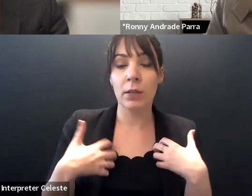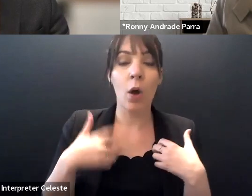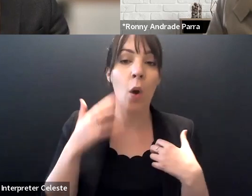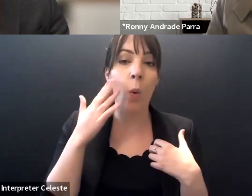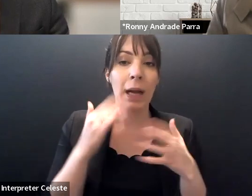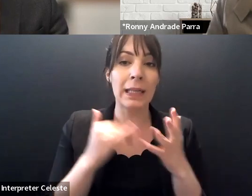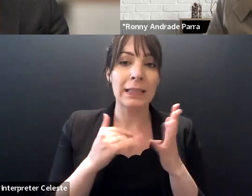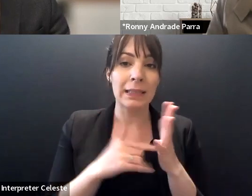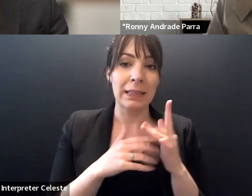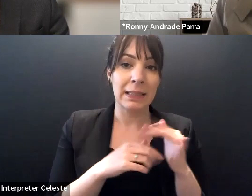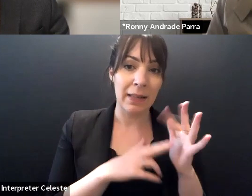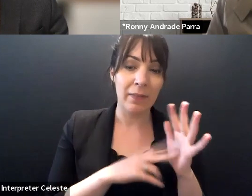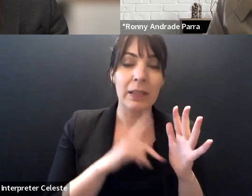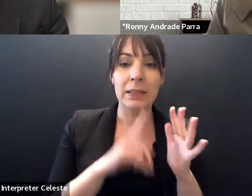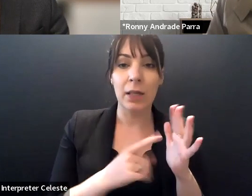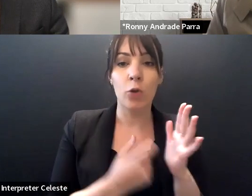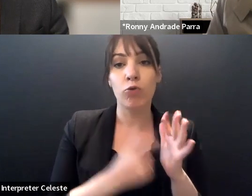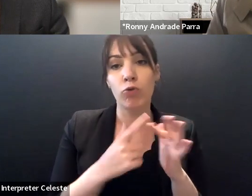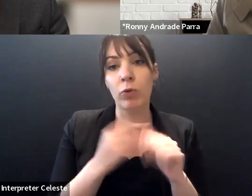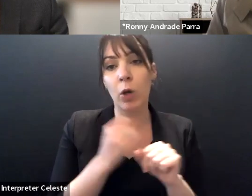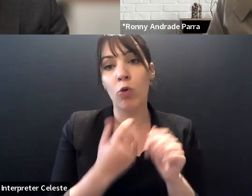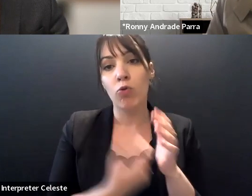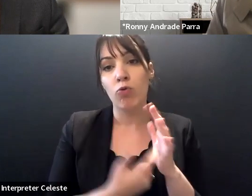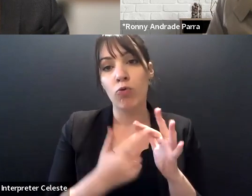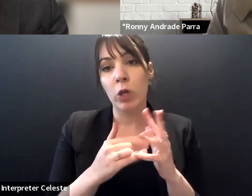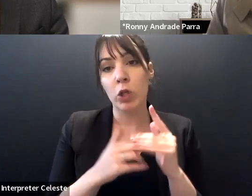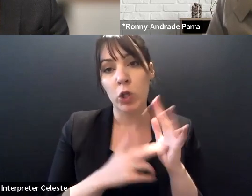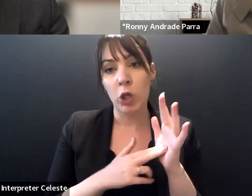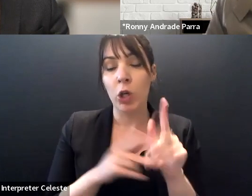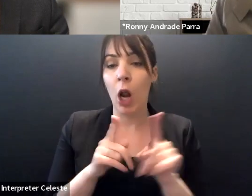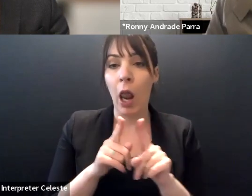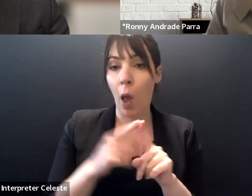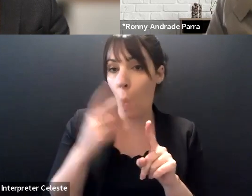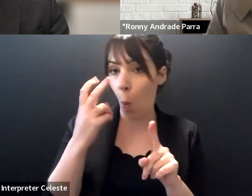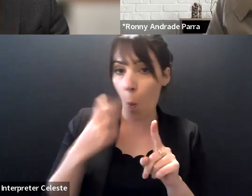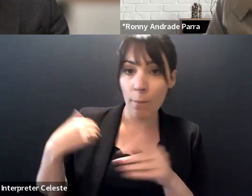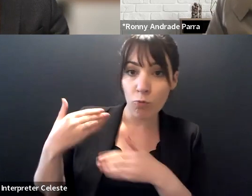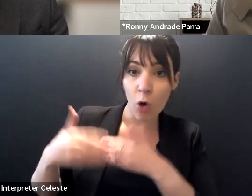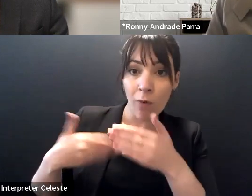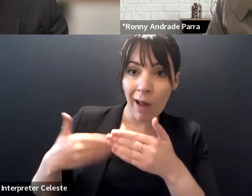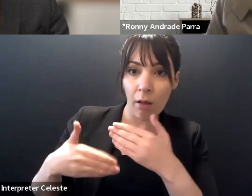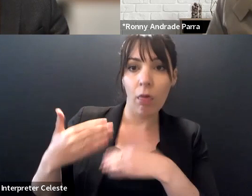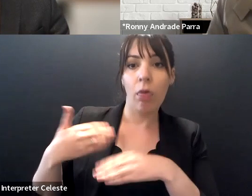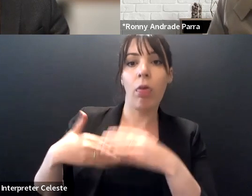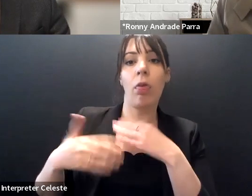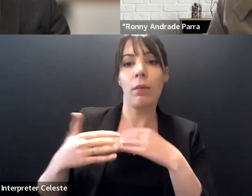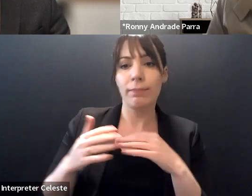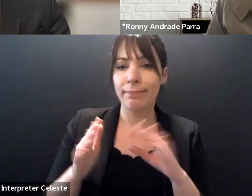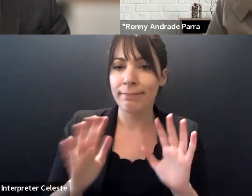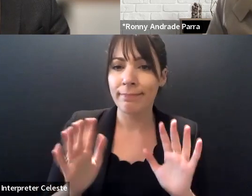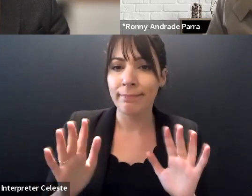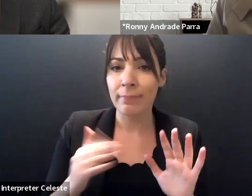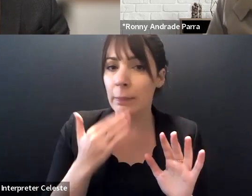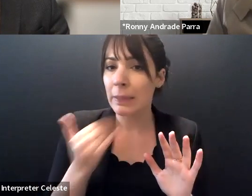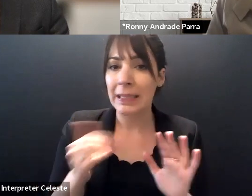Boyana touched on regression as well, regressing from all the progress that has been made during COVID. Do not allow for regression